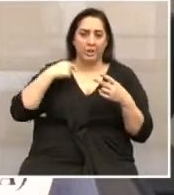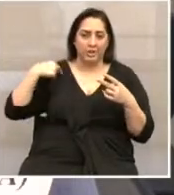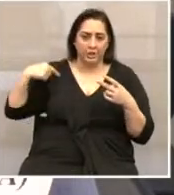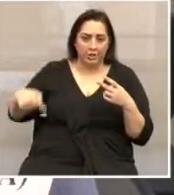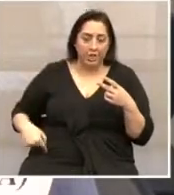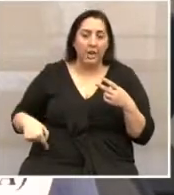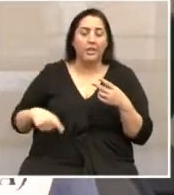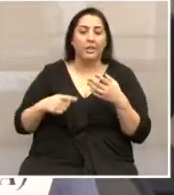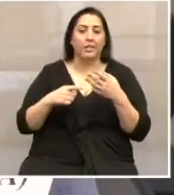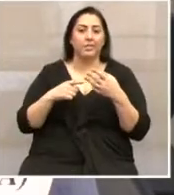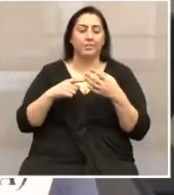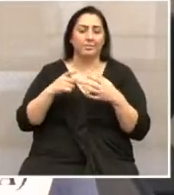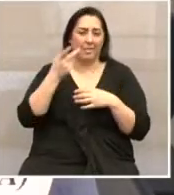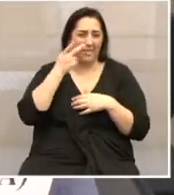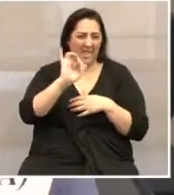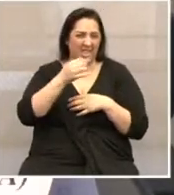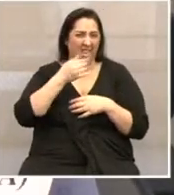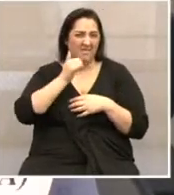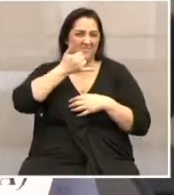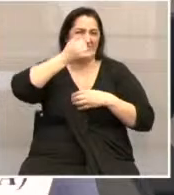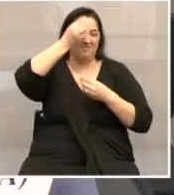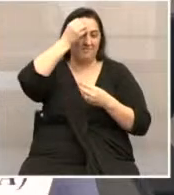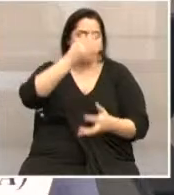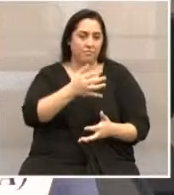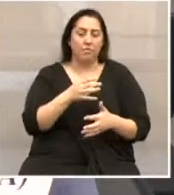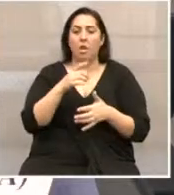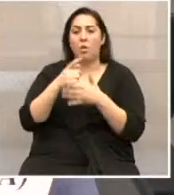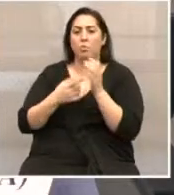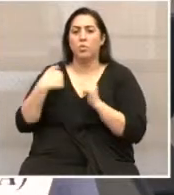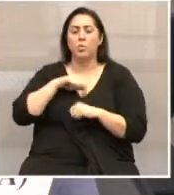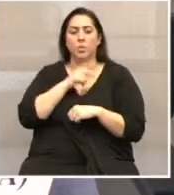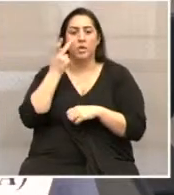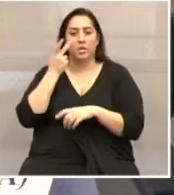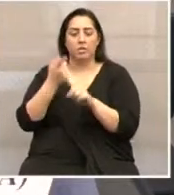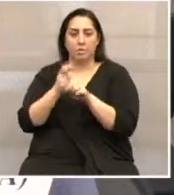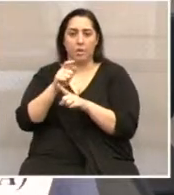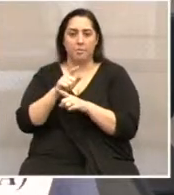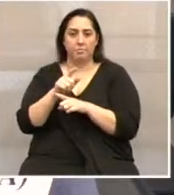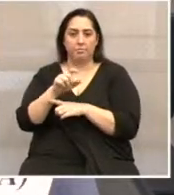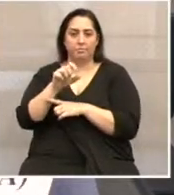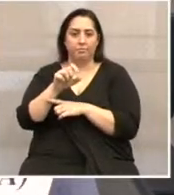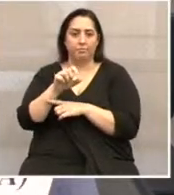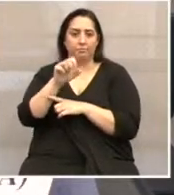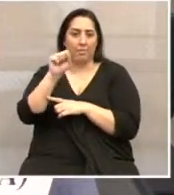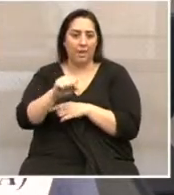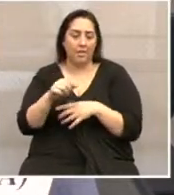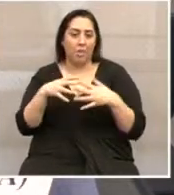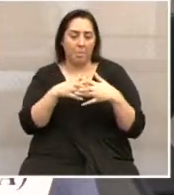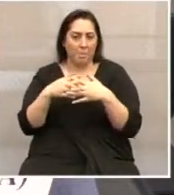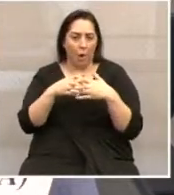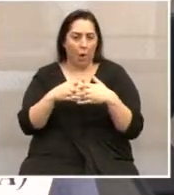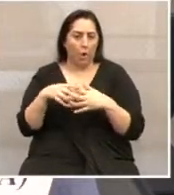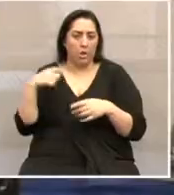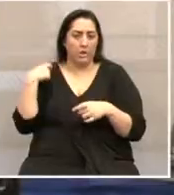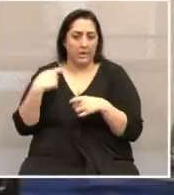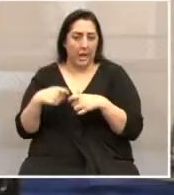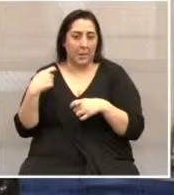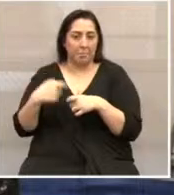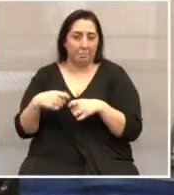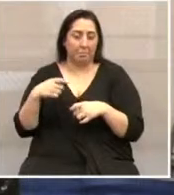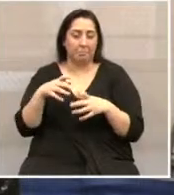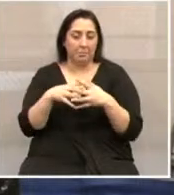put out there. What have we seen in Latin America, and how does that matter here as it relates to this outside influence?